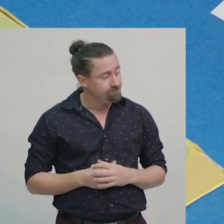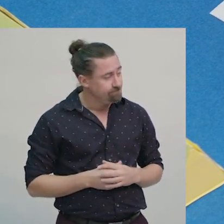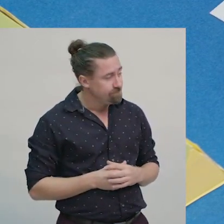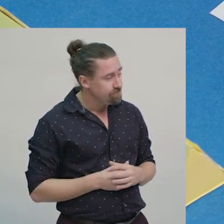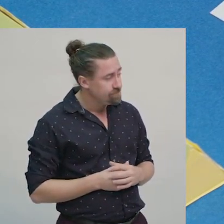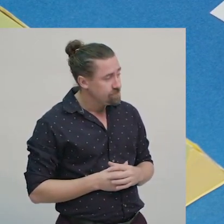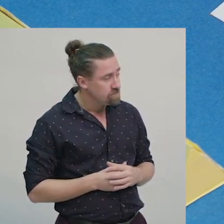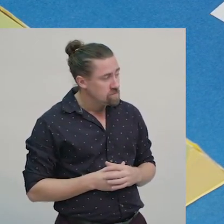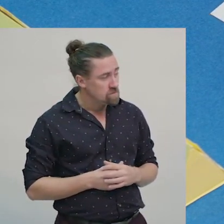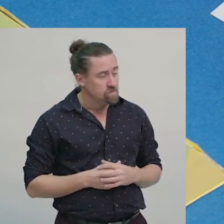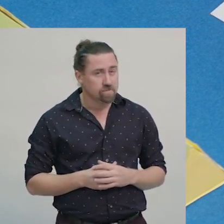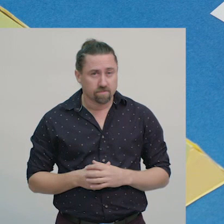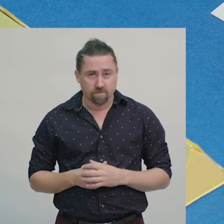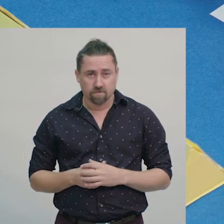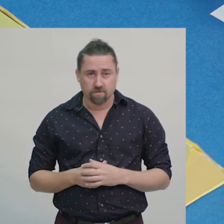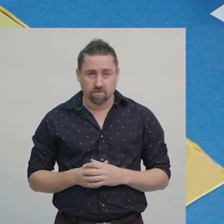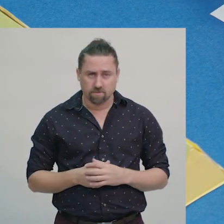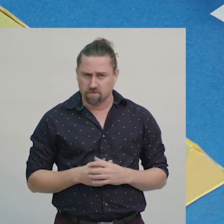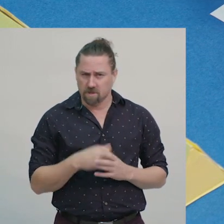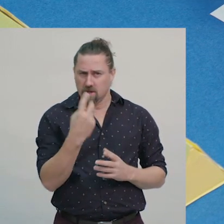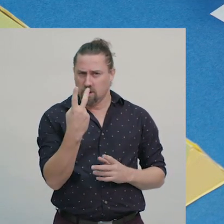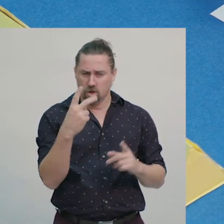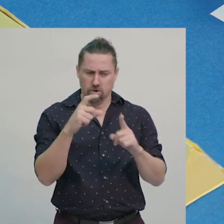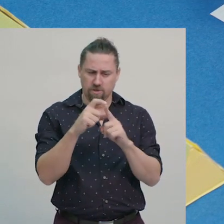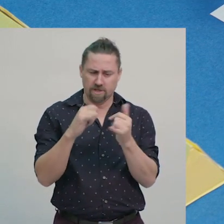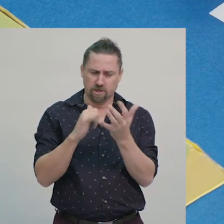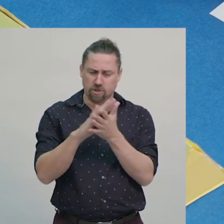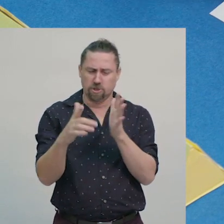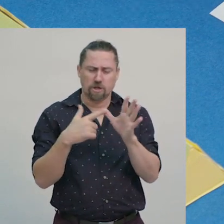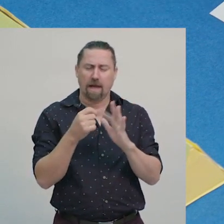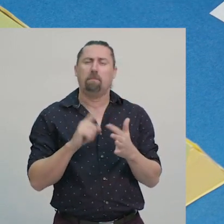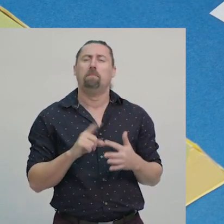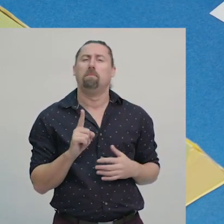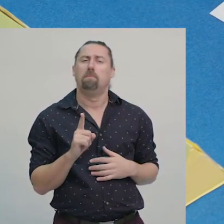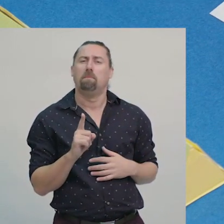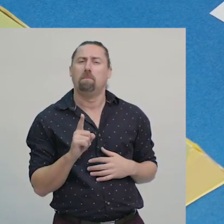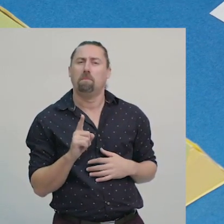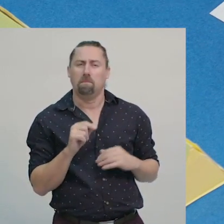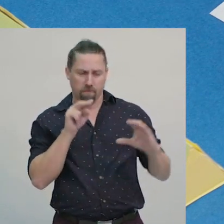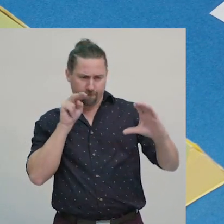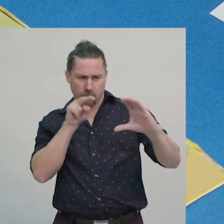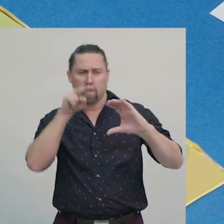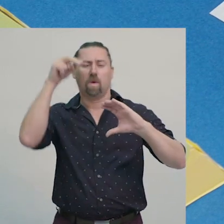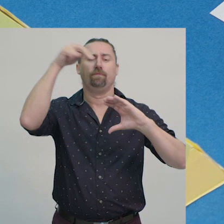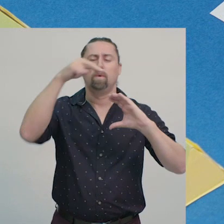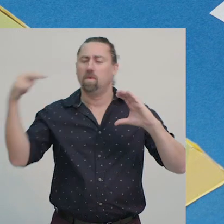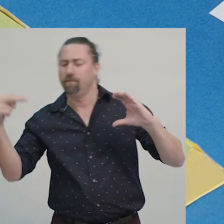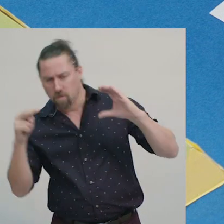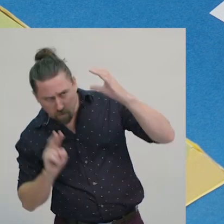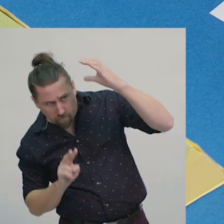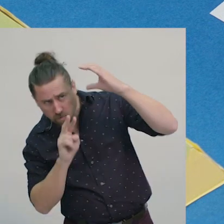Now, what 2D shapes make up a rectangular prism? All views of a rectangular prism